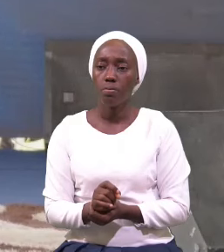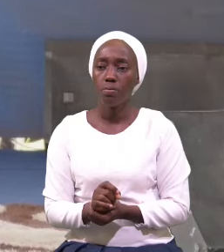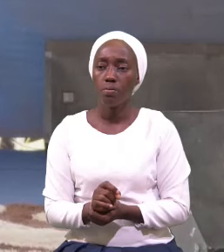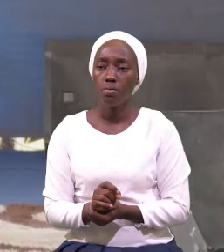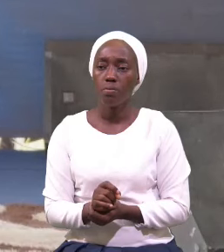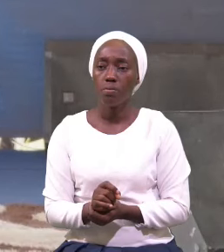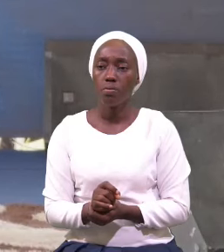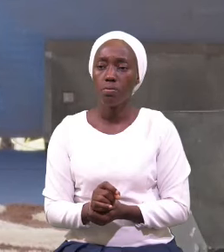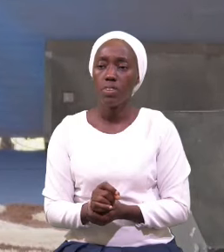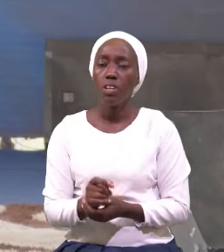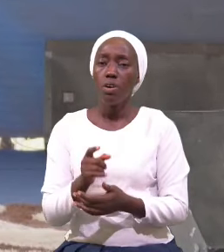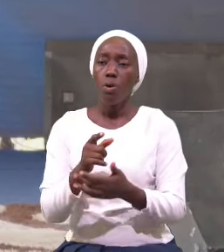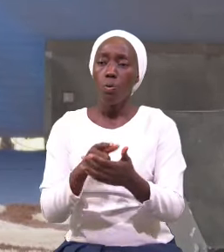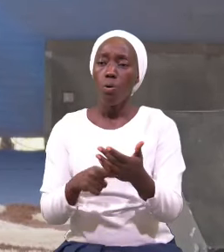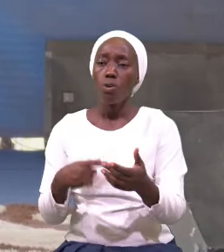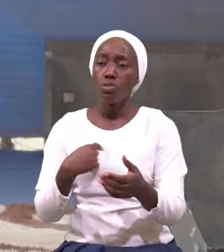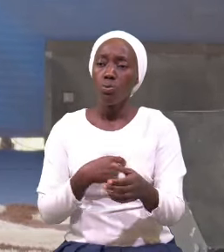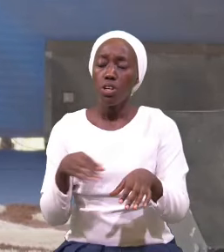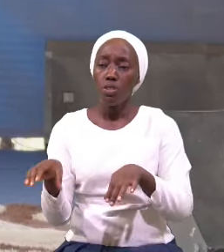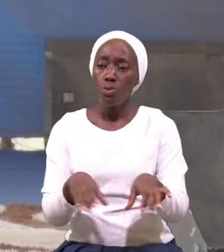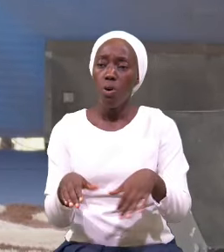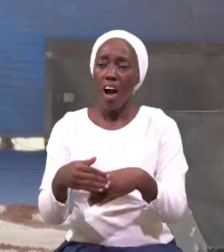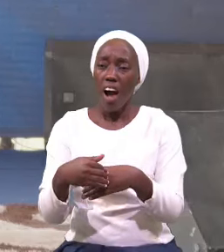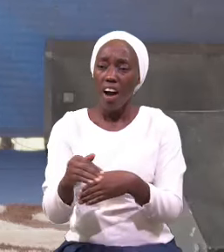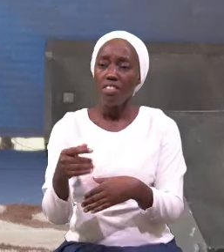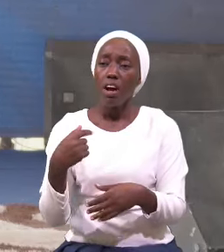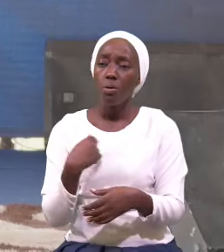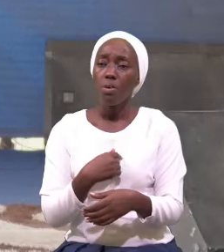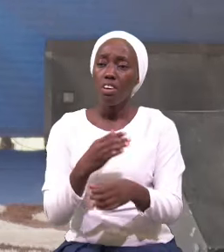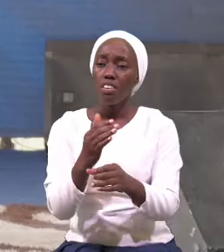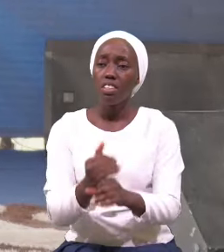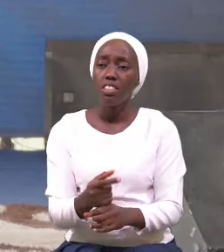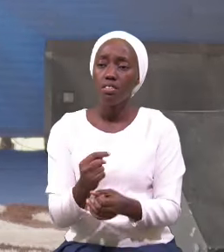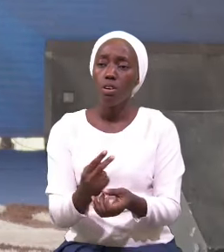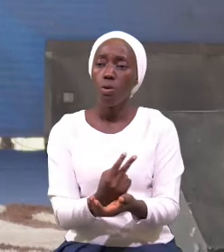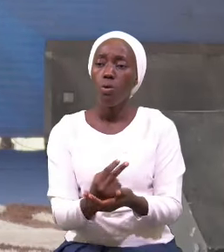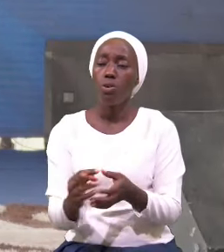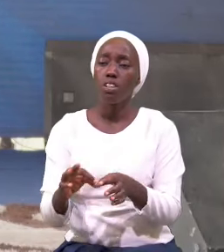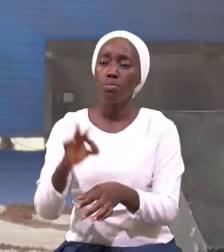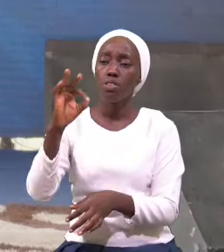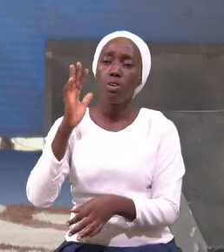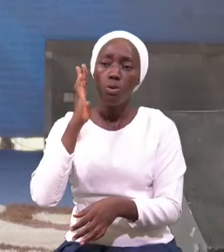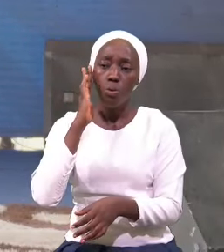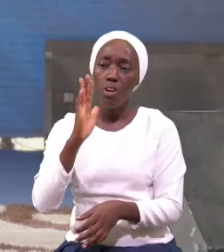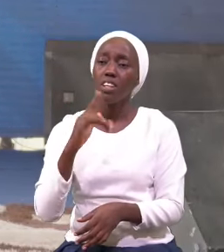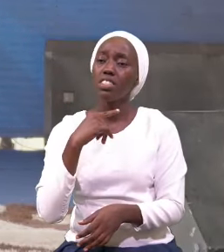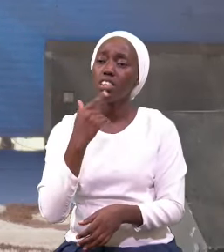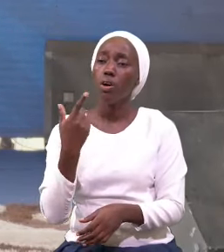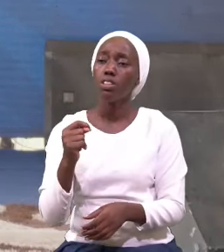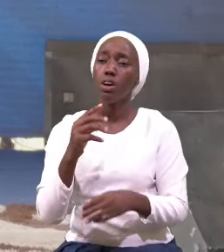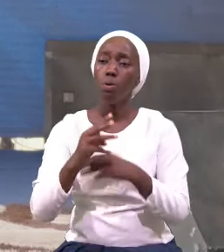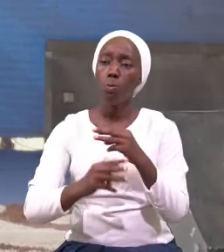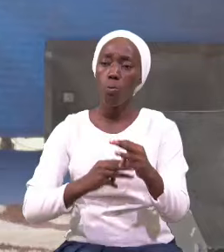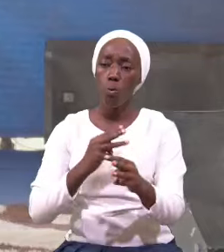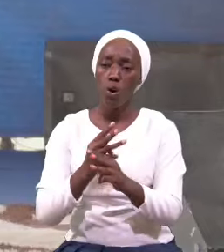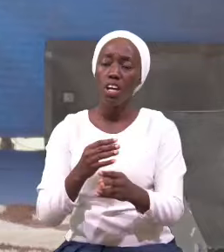What we do after we receive the Holy Spirit will tell the world that in reality we have received